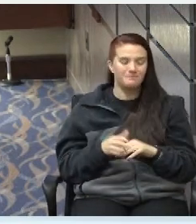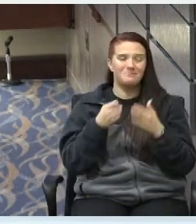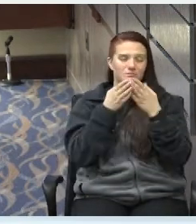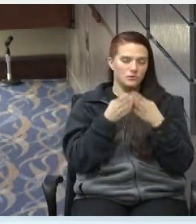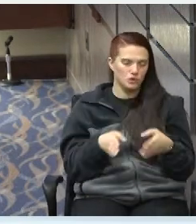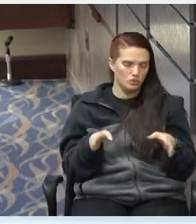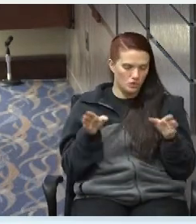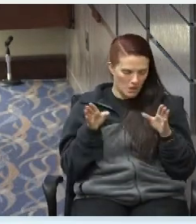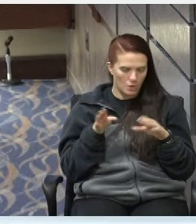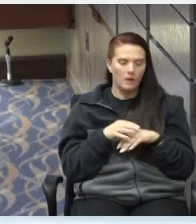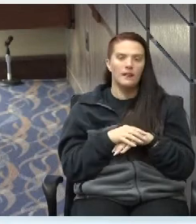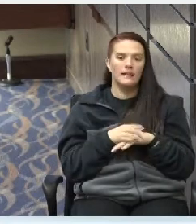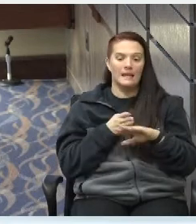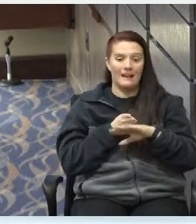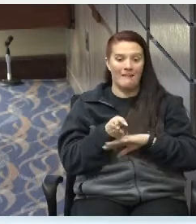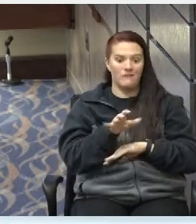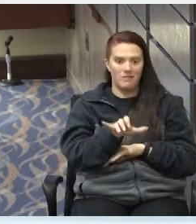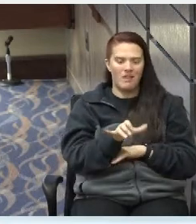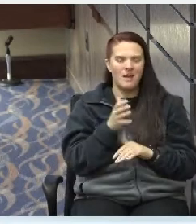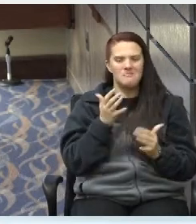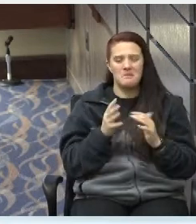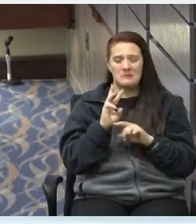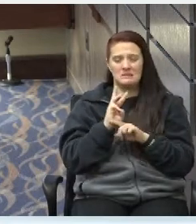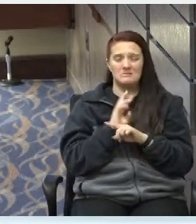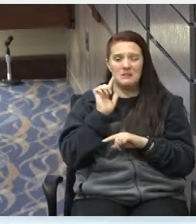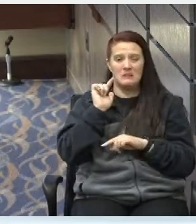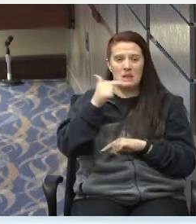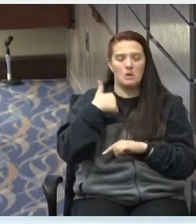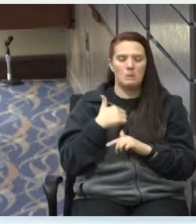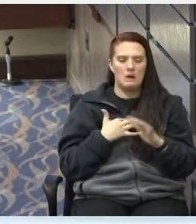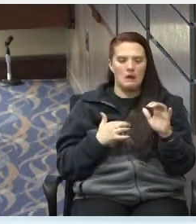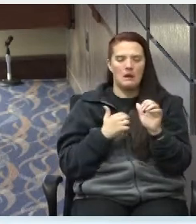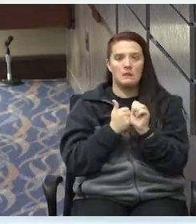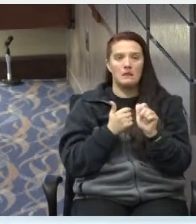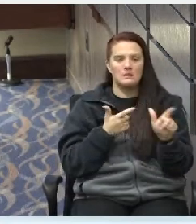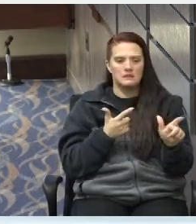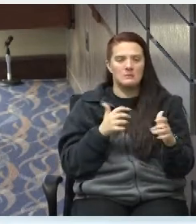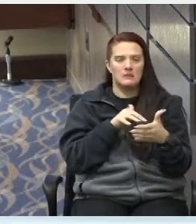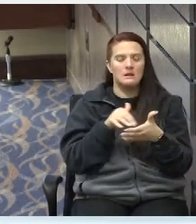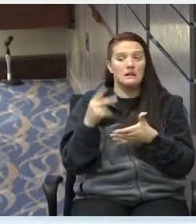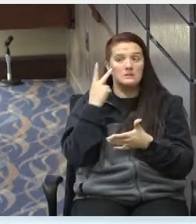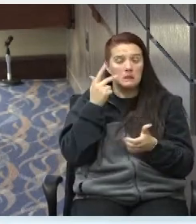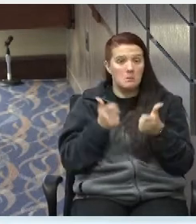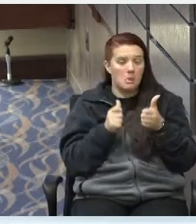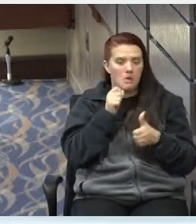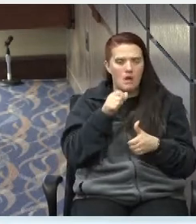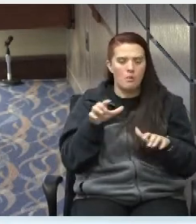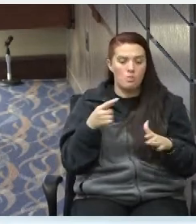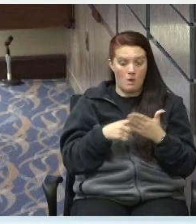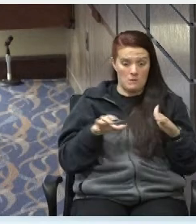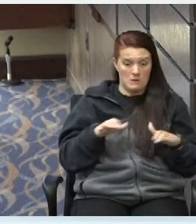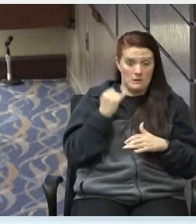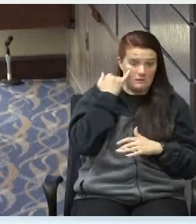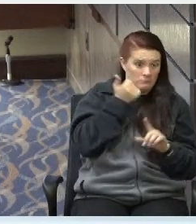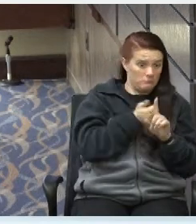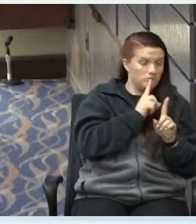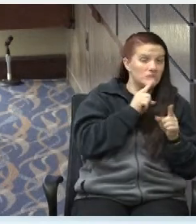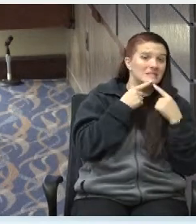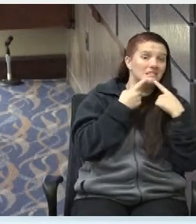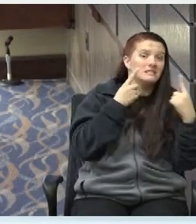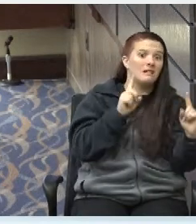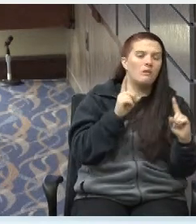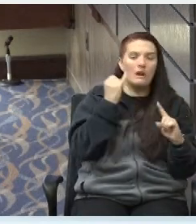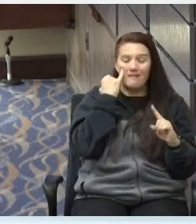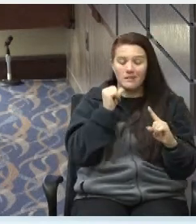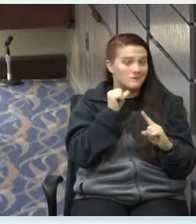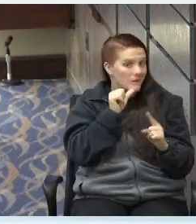Generally, after that, maybe 6 months later, we update the speed study to see whether or not what we did was successful. And then if